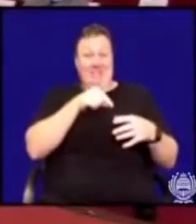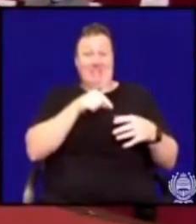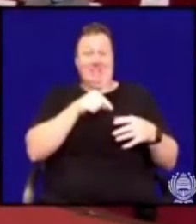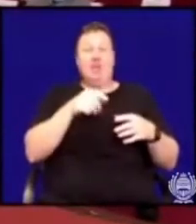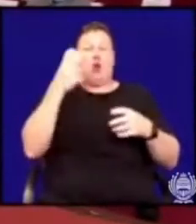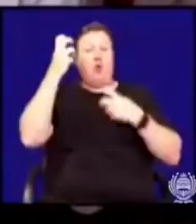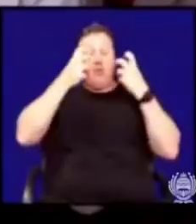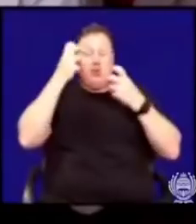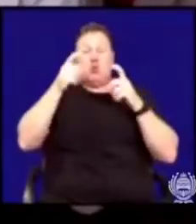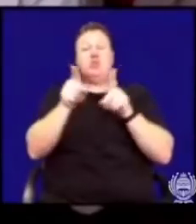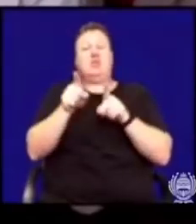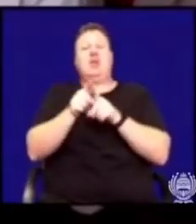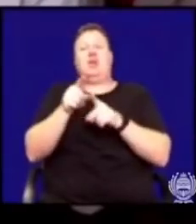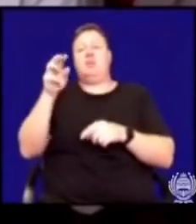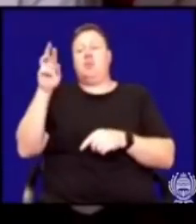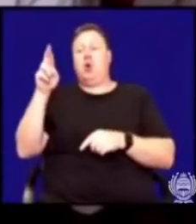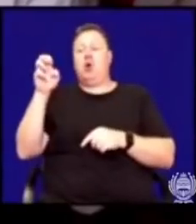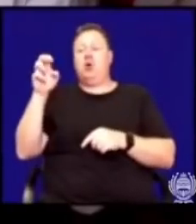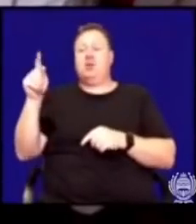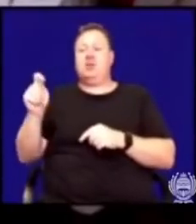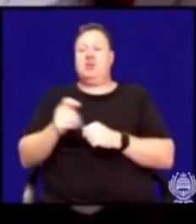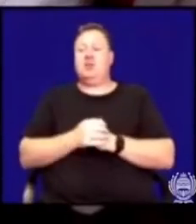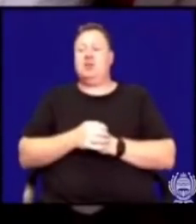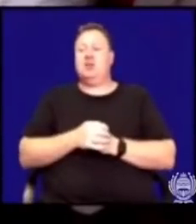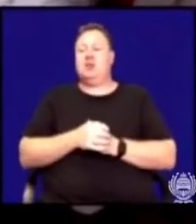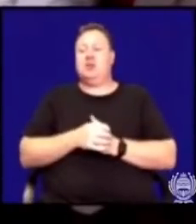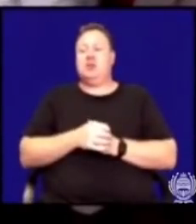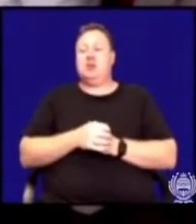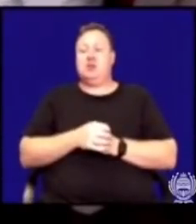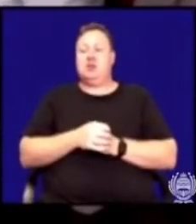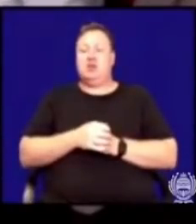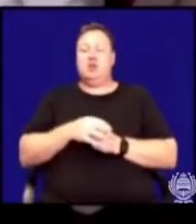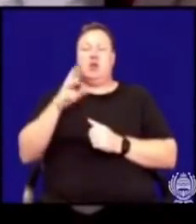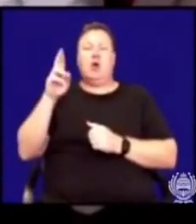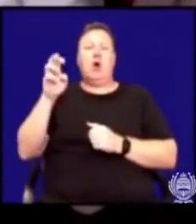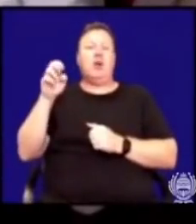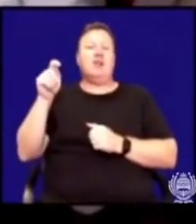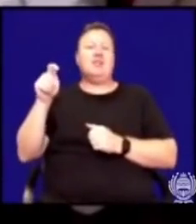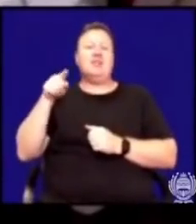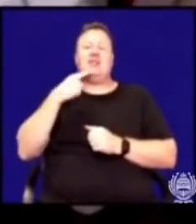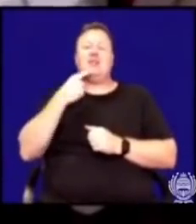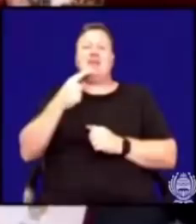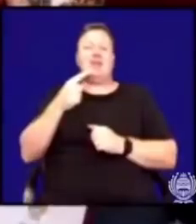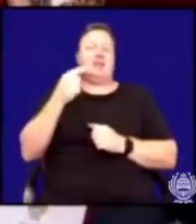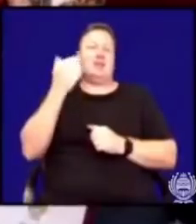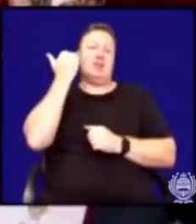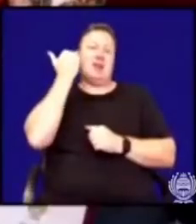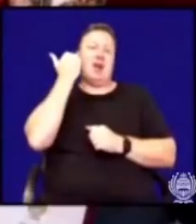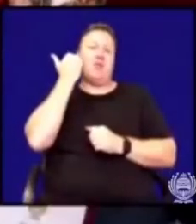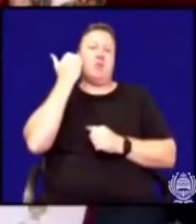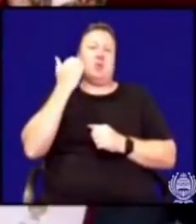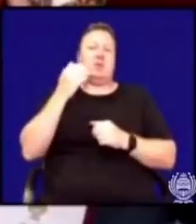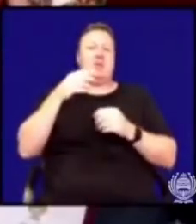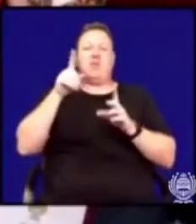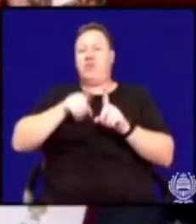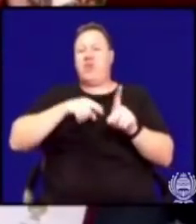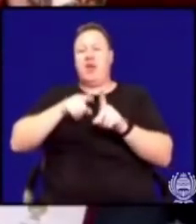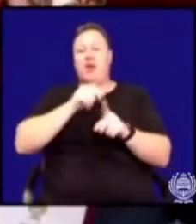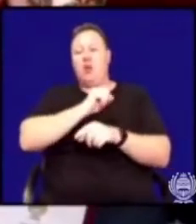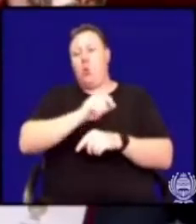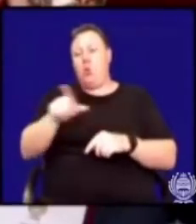The RET faction says government is failing across all sectors. The reformers say government is